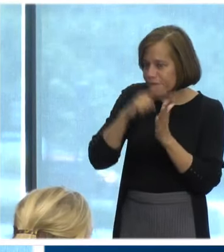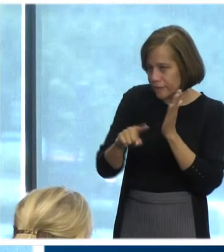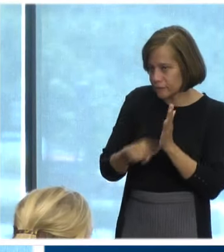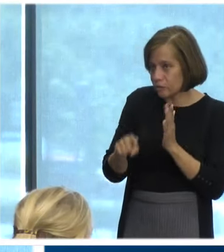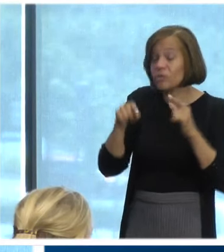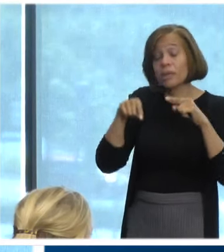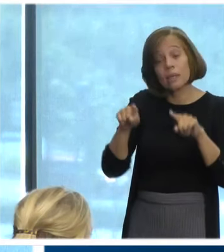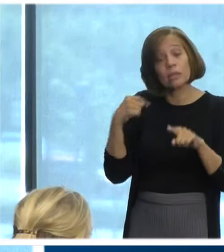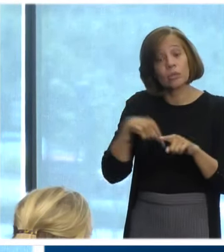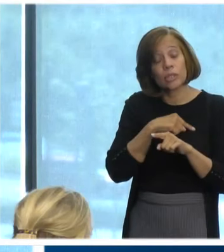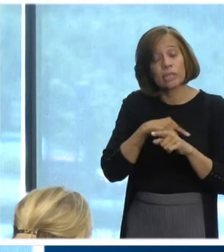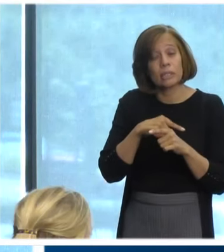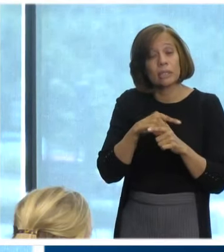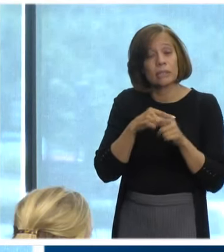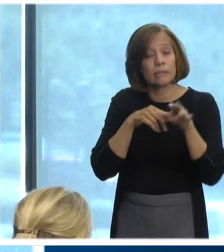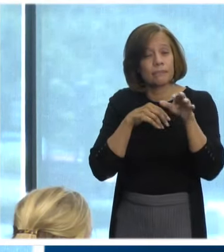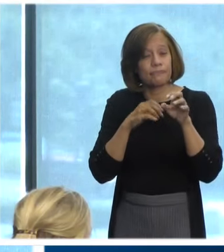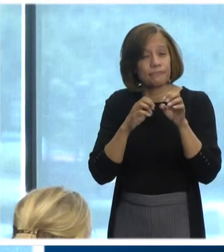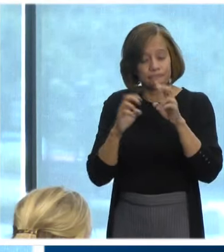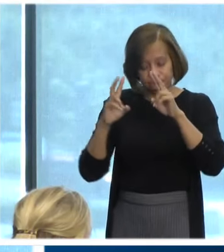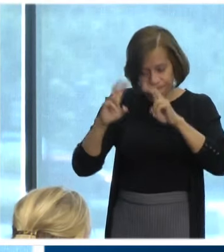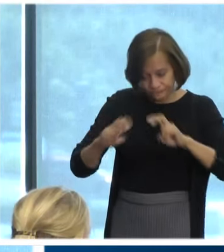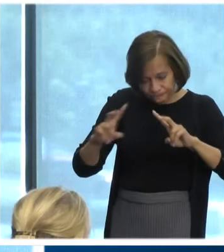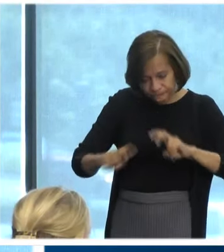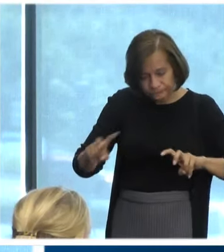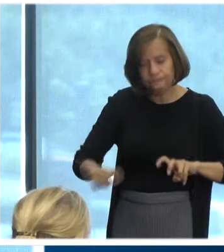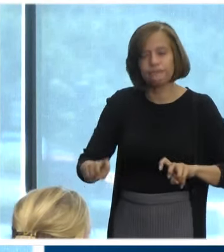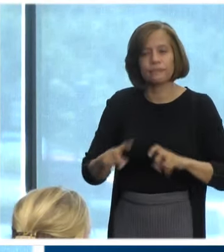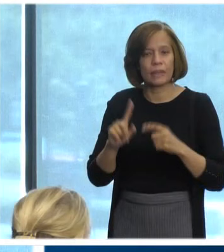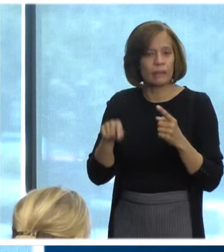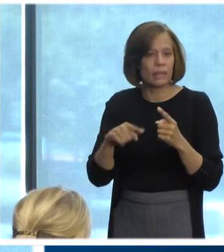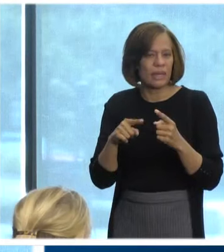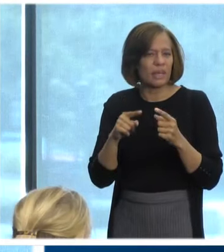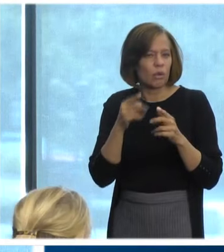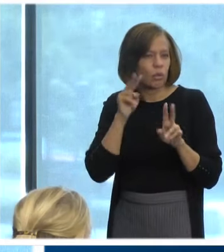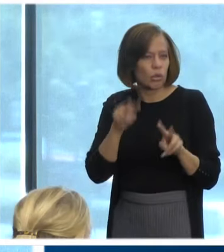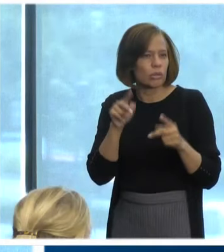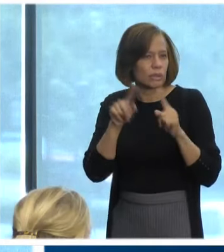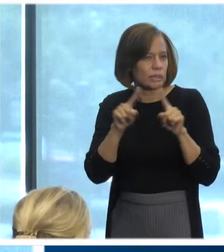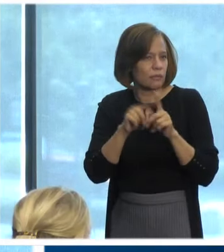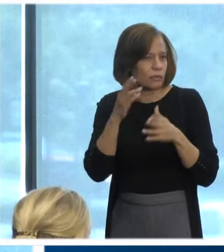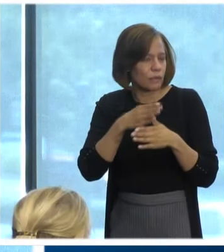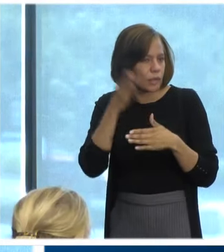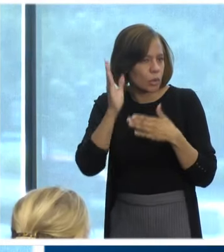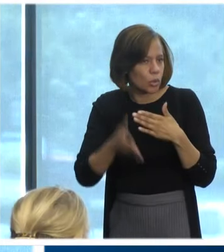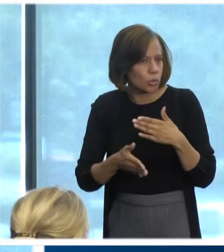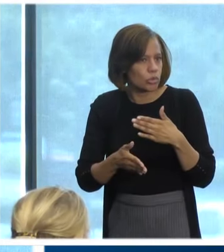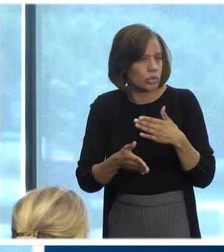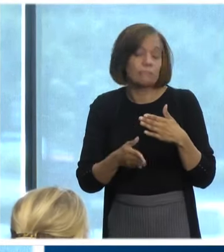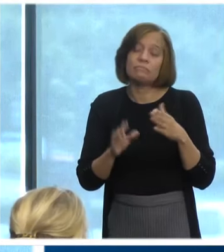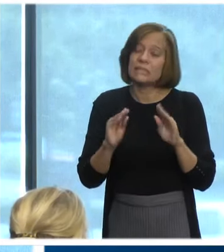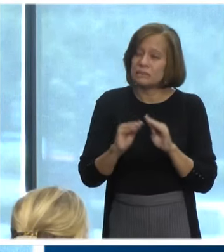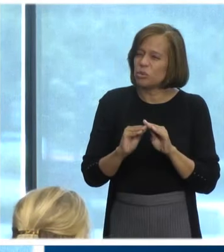and look at the conclusions that we've reached, I think that it very clearly